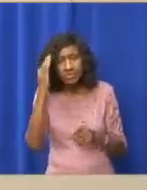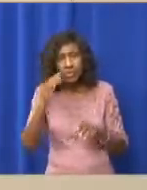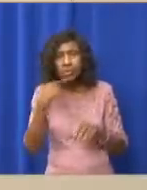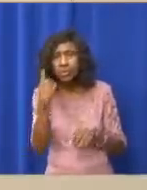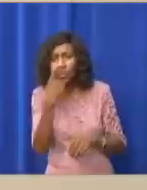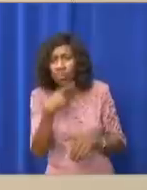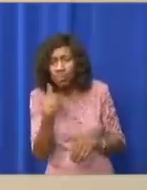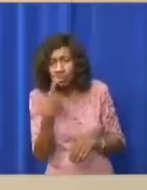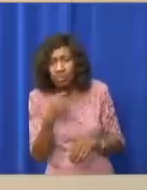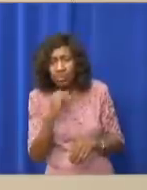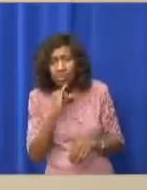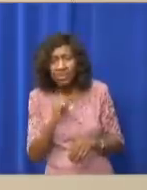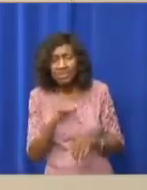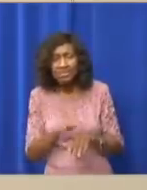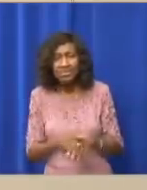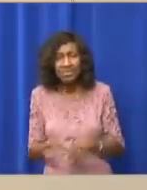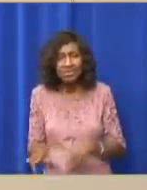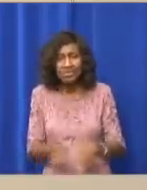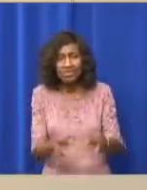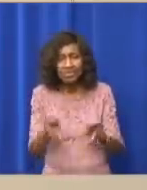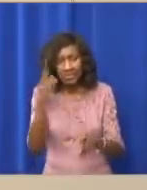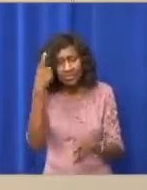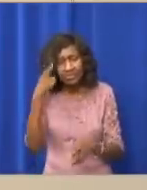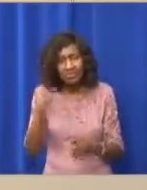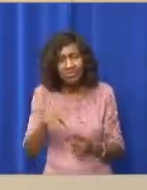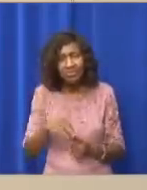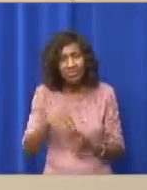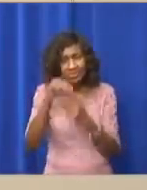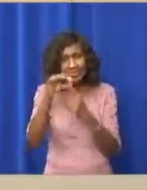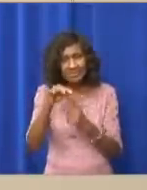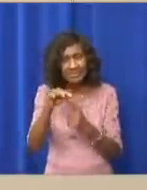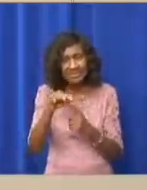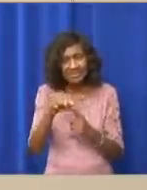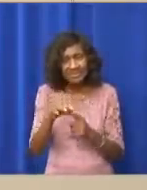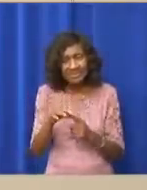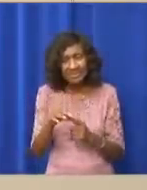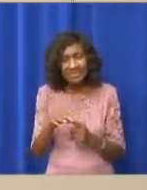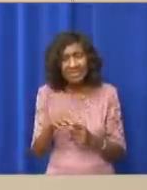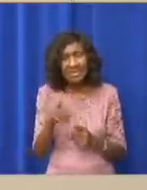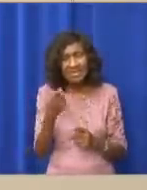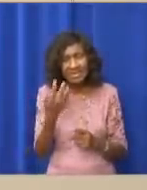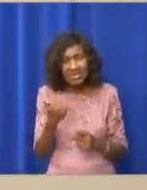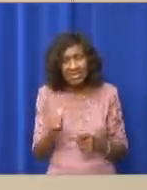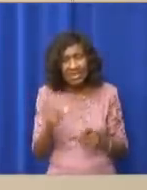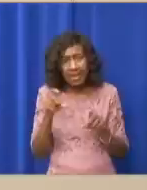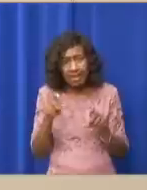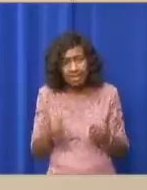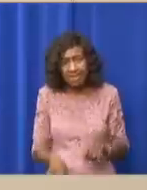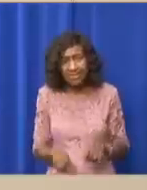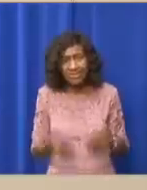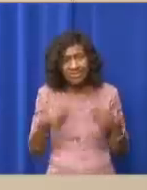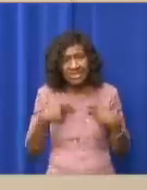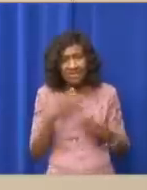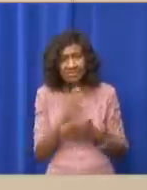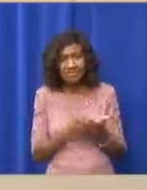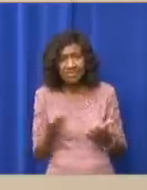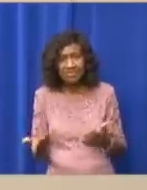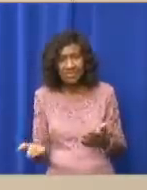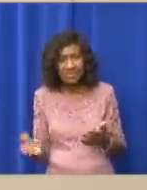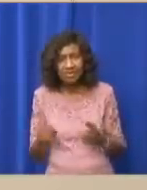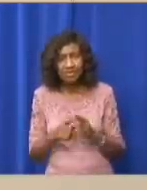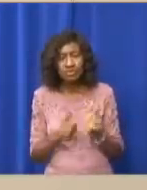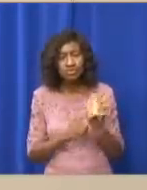is on the road for the essential purpose, they need some evidence. Hence, the